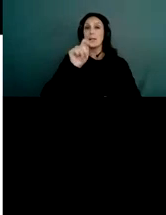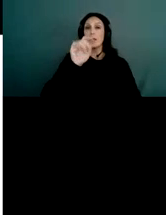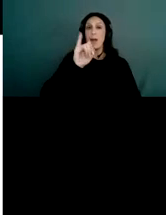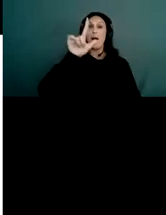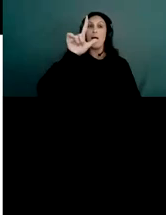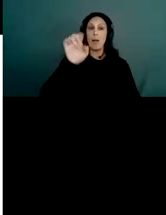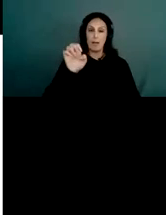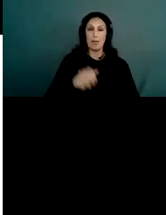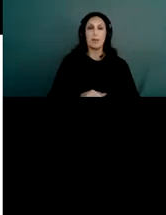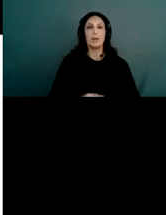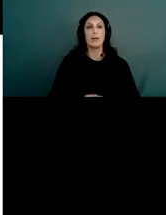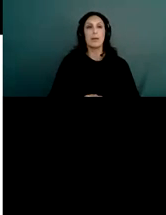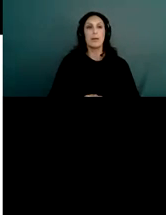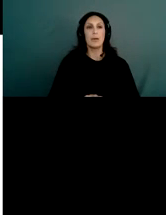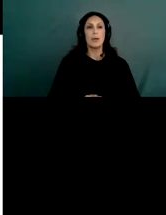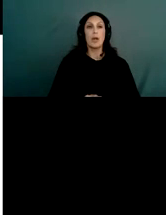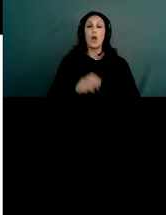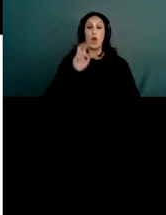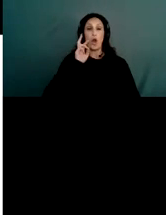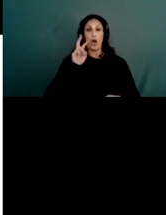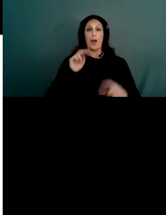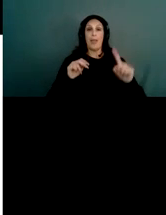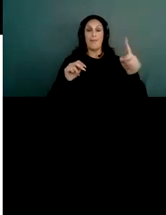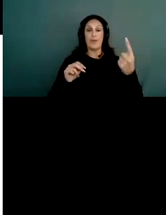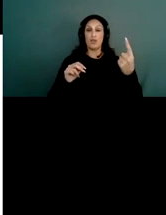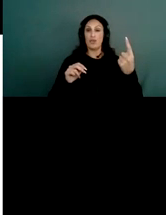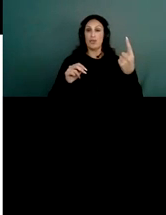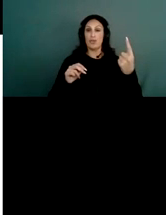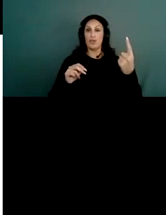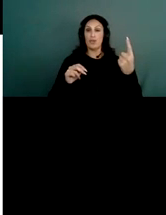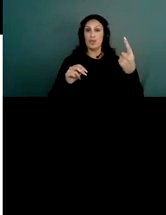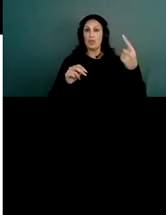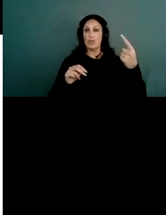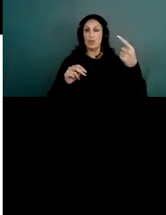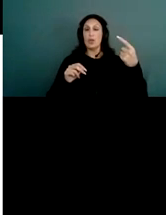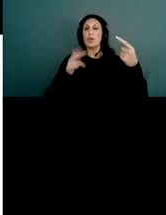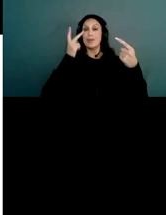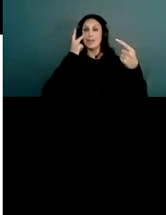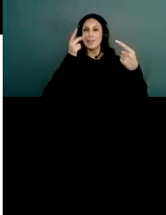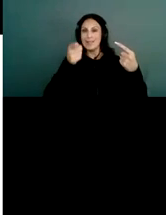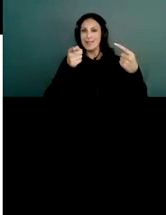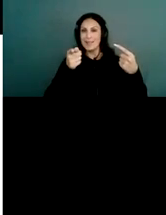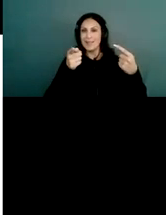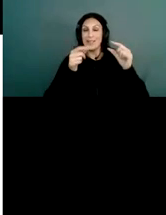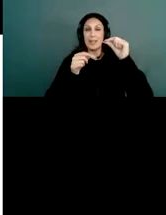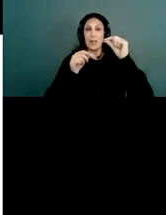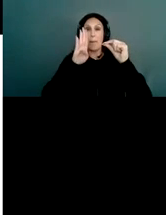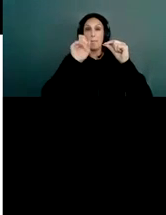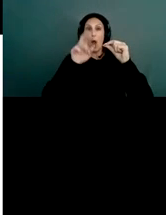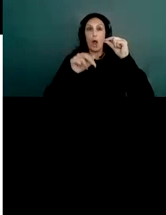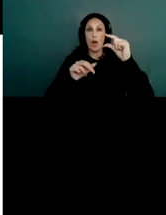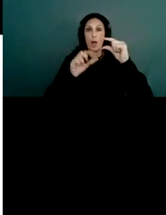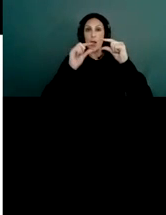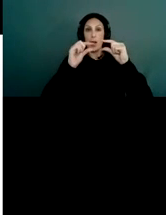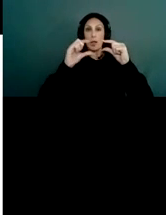Students can take a look at the first one at the top. It shows their streaks, levels completed, and time in the program. This